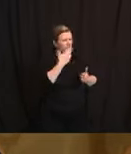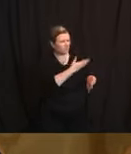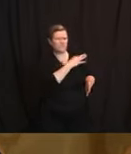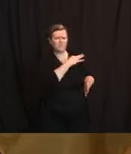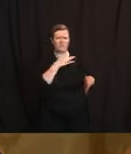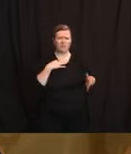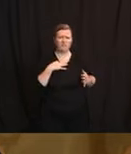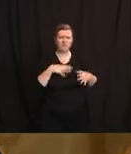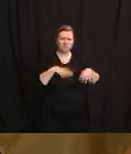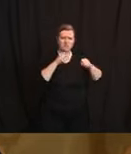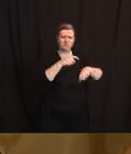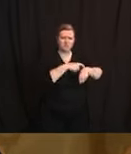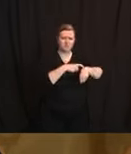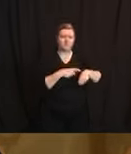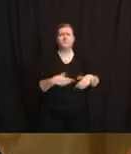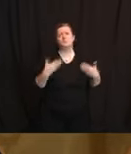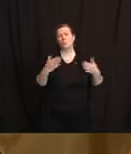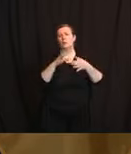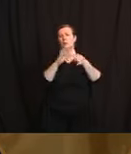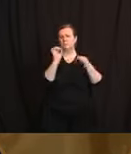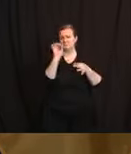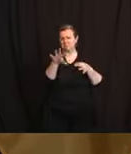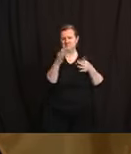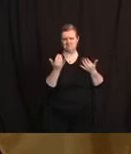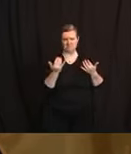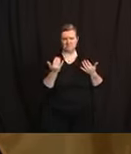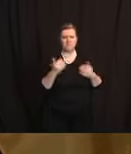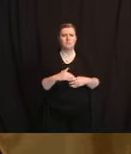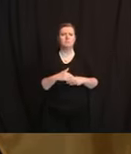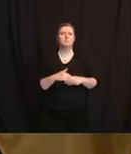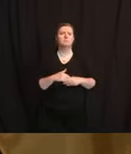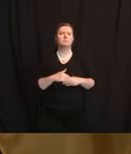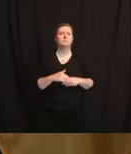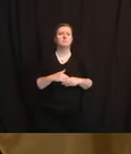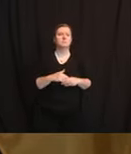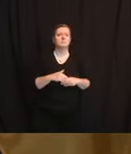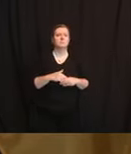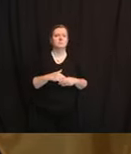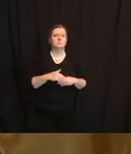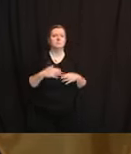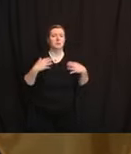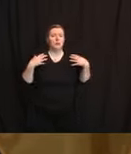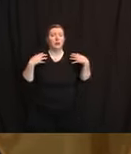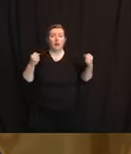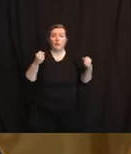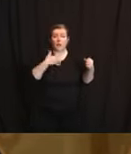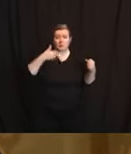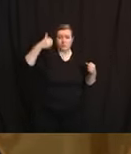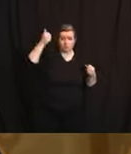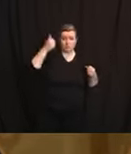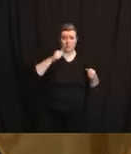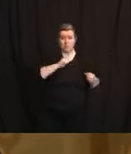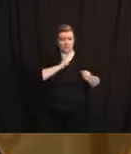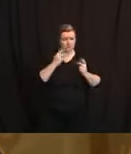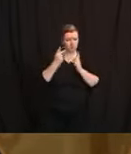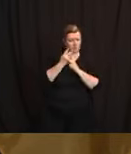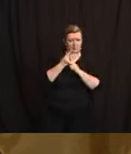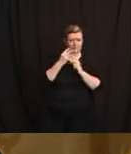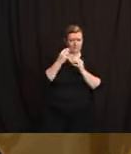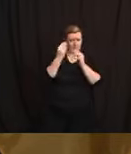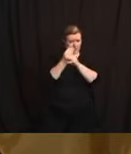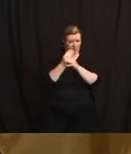lastly, just to somewhat tag team on your remarks about the Commissioner of Health, I just did the math. I have been with her or on the